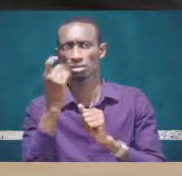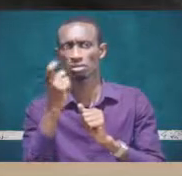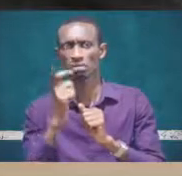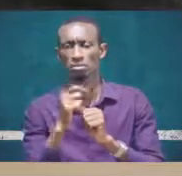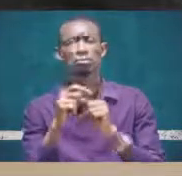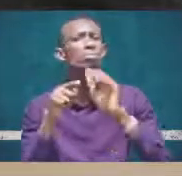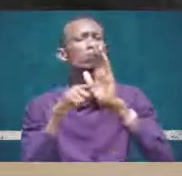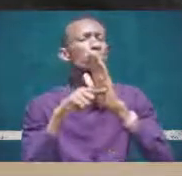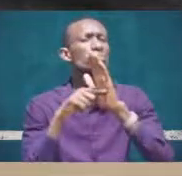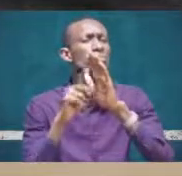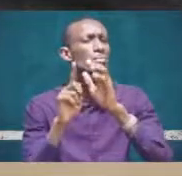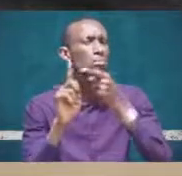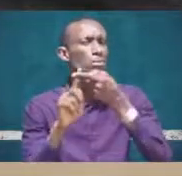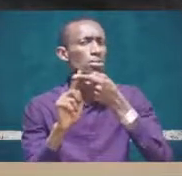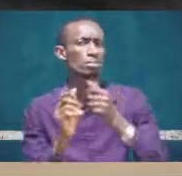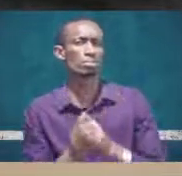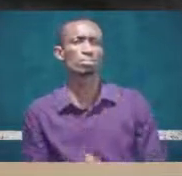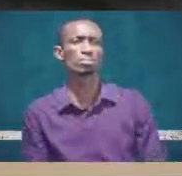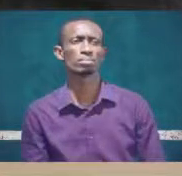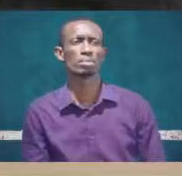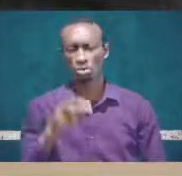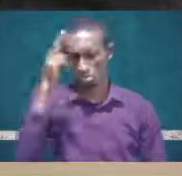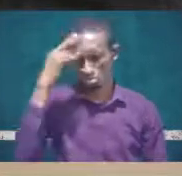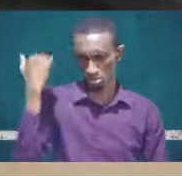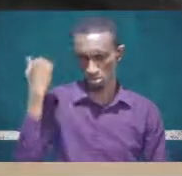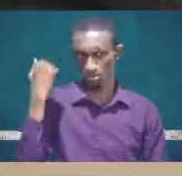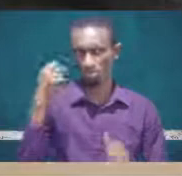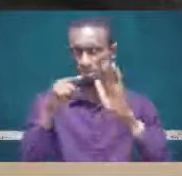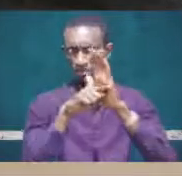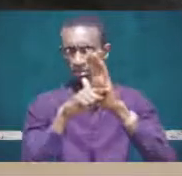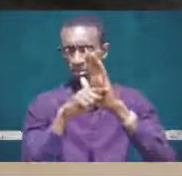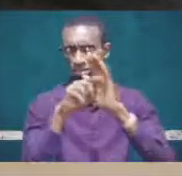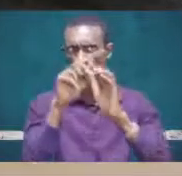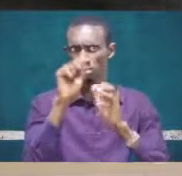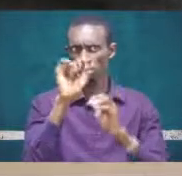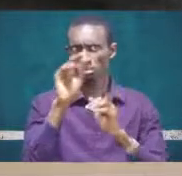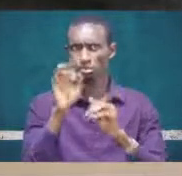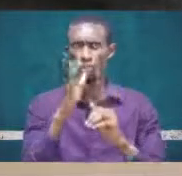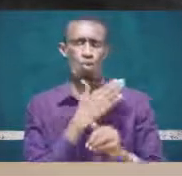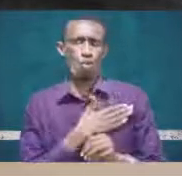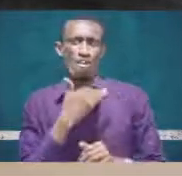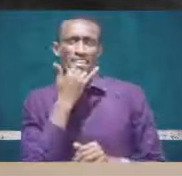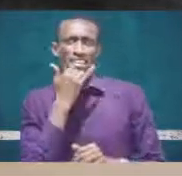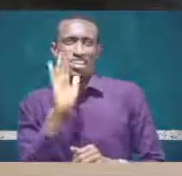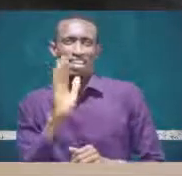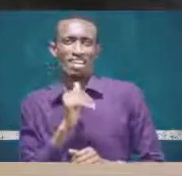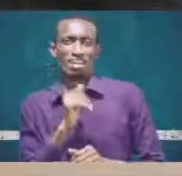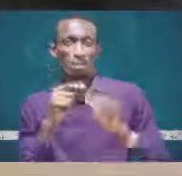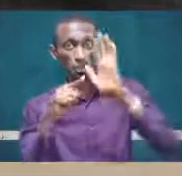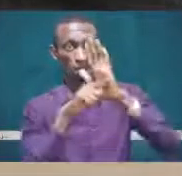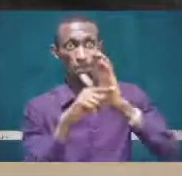minus, remember here we have a negative sign. I made a mistake. There is the negative sign